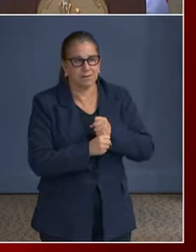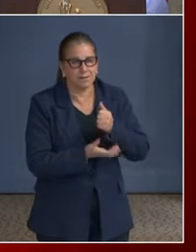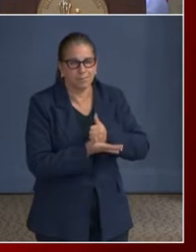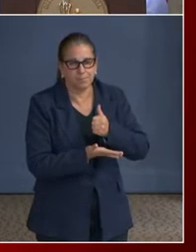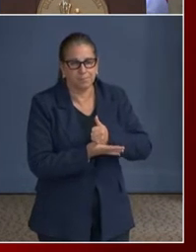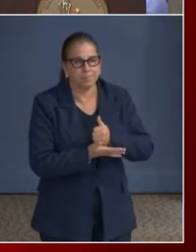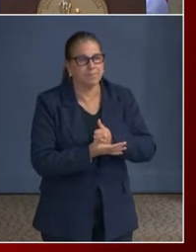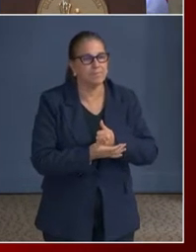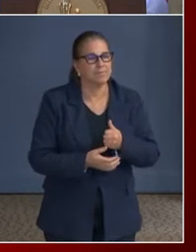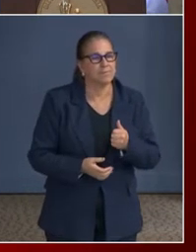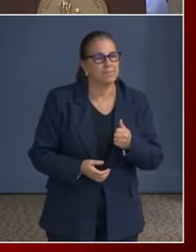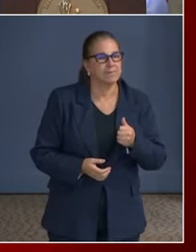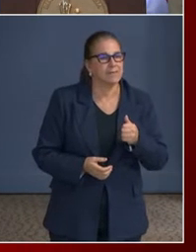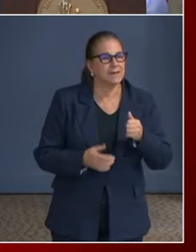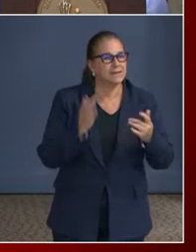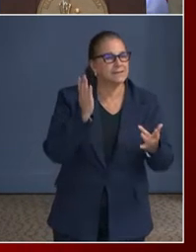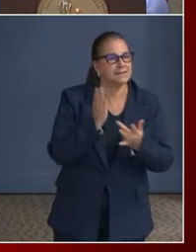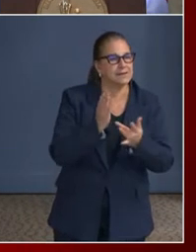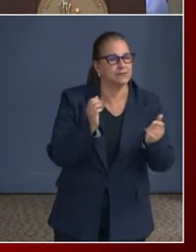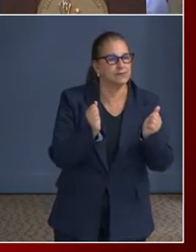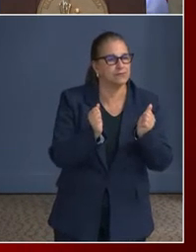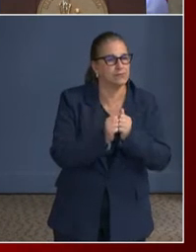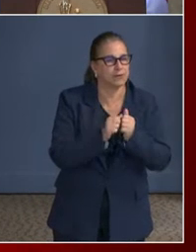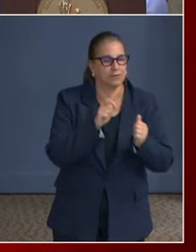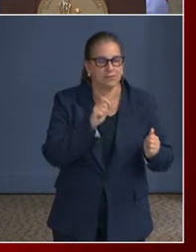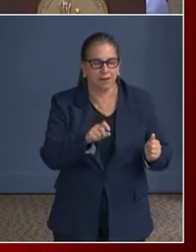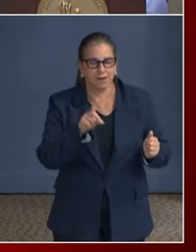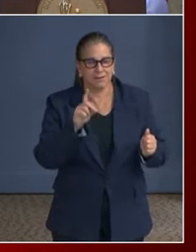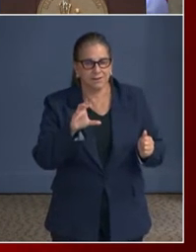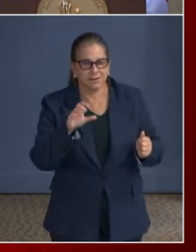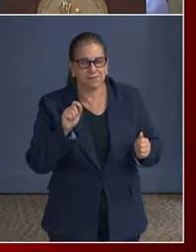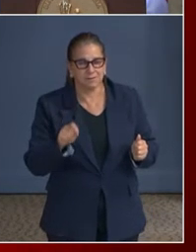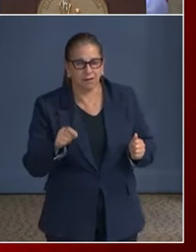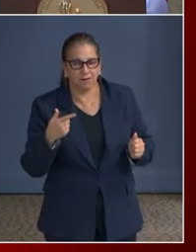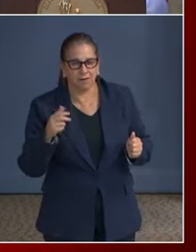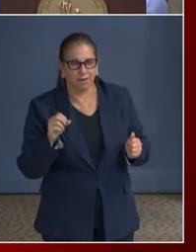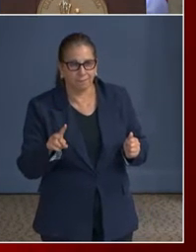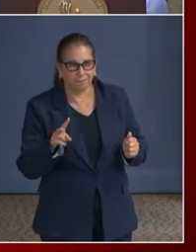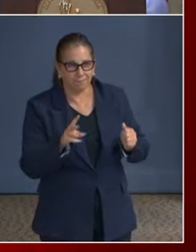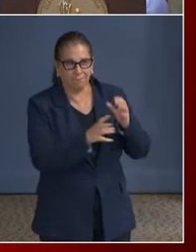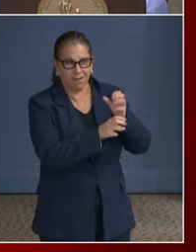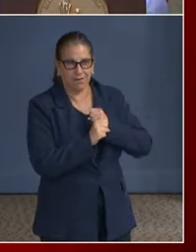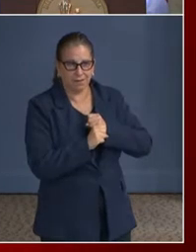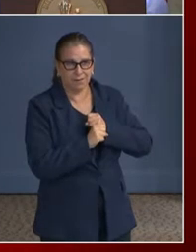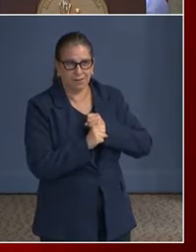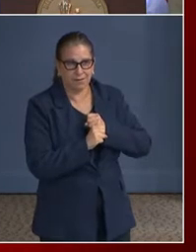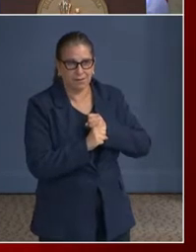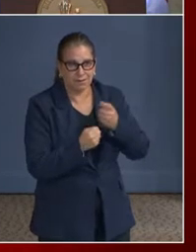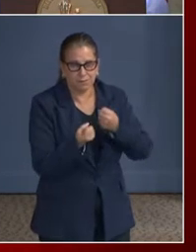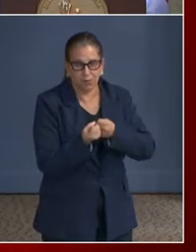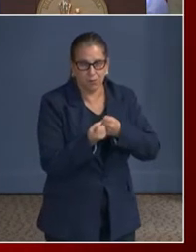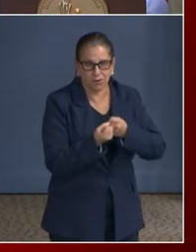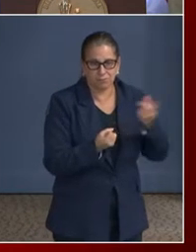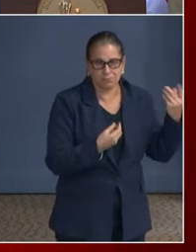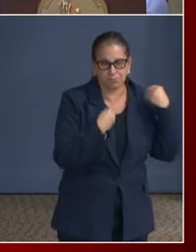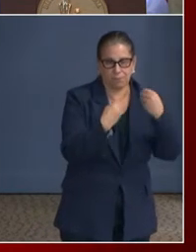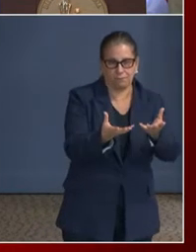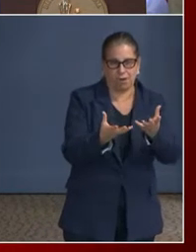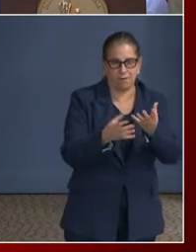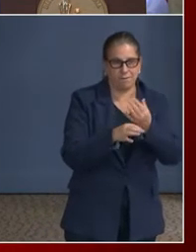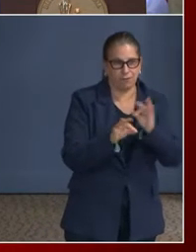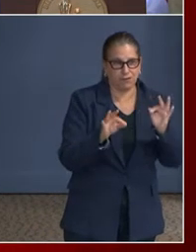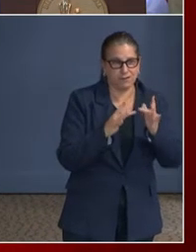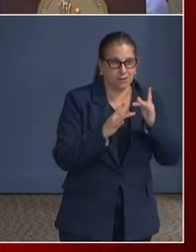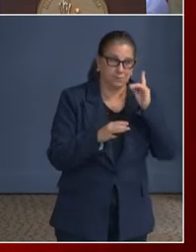SNAP and TANF benefits and have a child enrolled in a DC public school or DC public charter